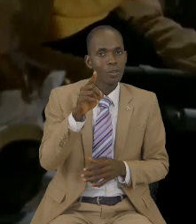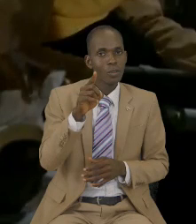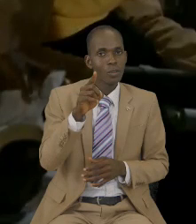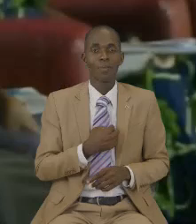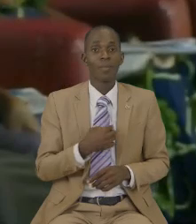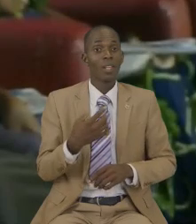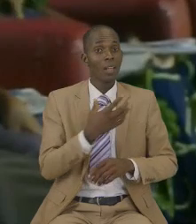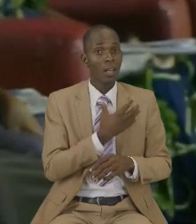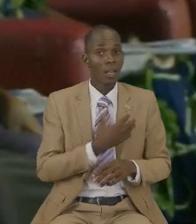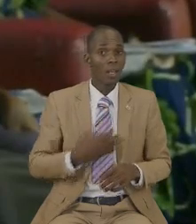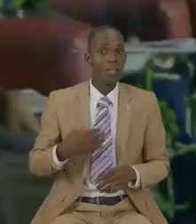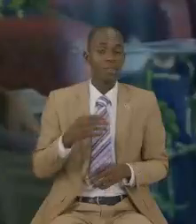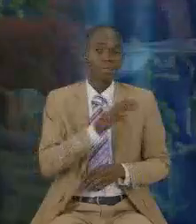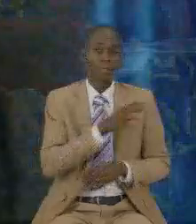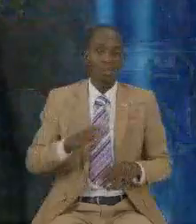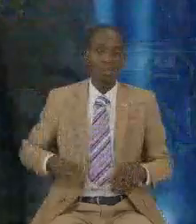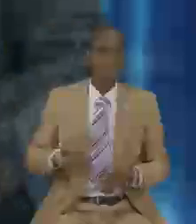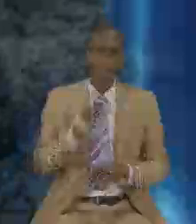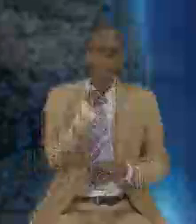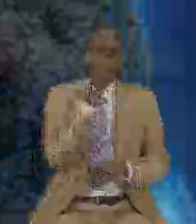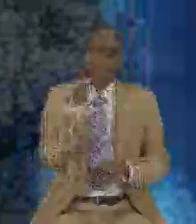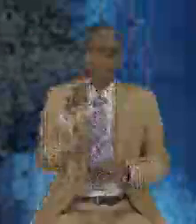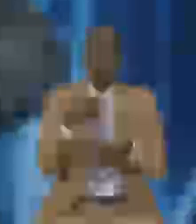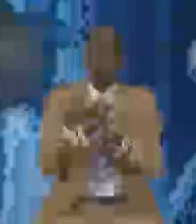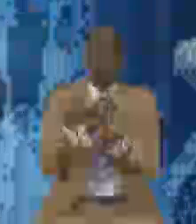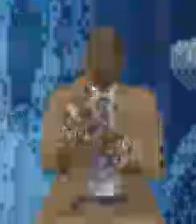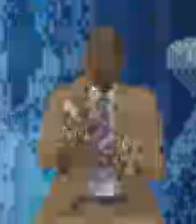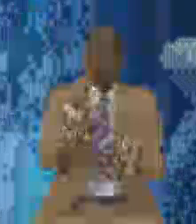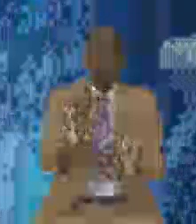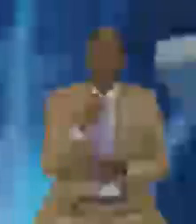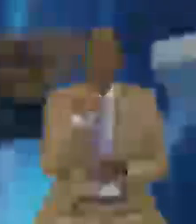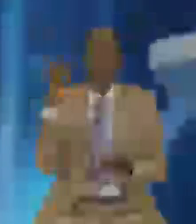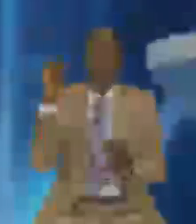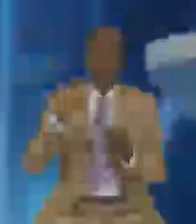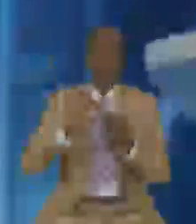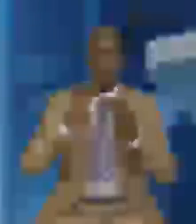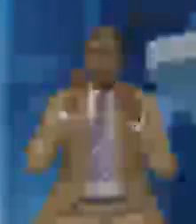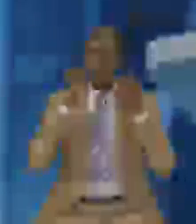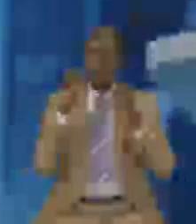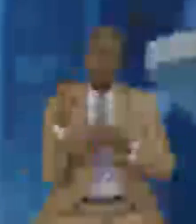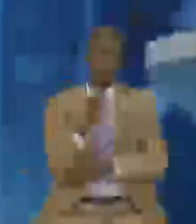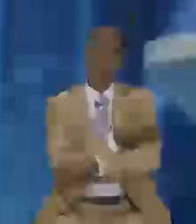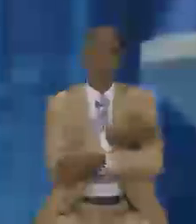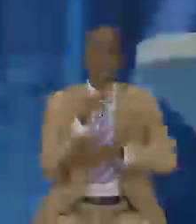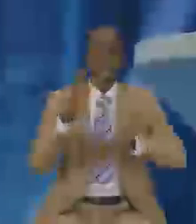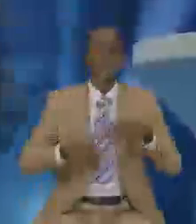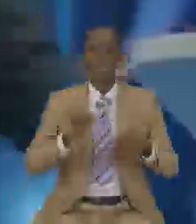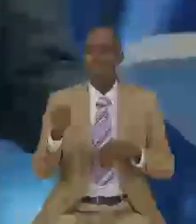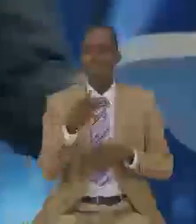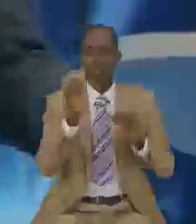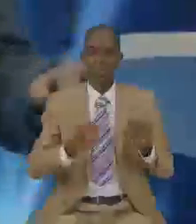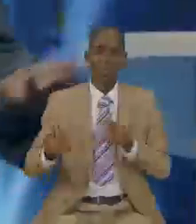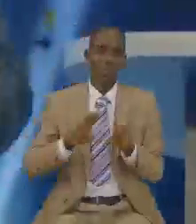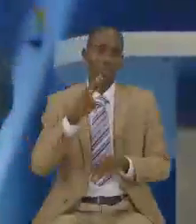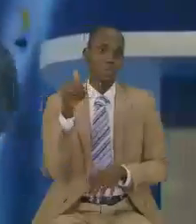me. And he fasted for me. And his fast that he made for you is more powerful than anything you can do by yourself. And